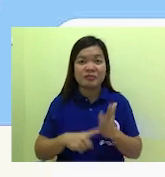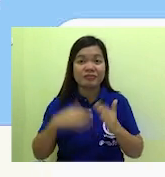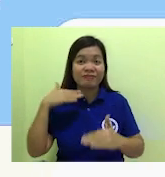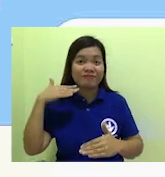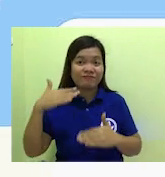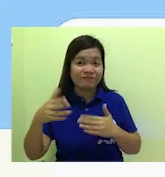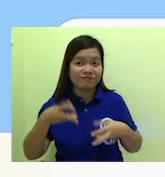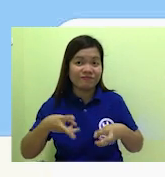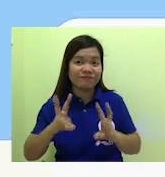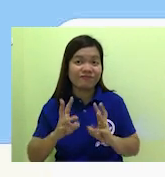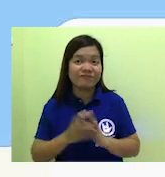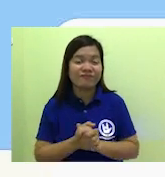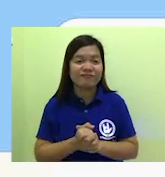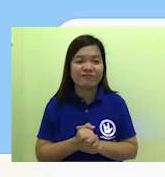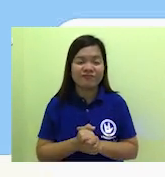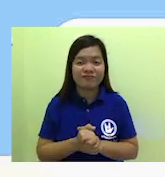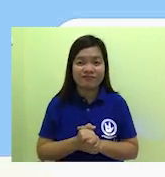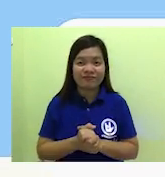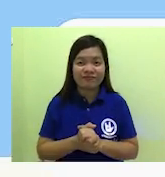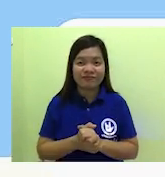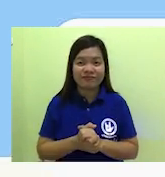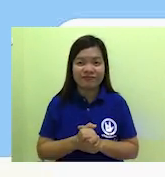What will be the next step?